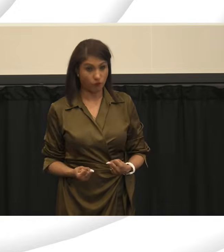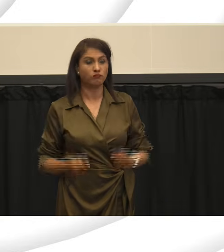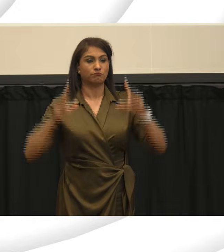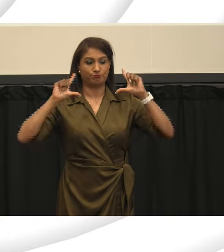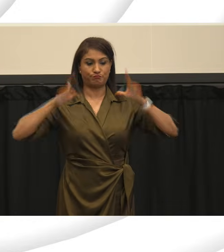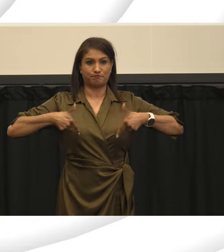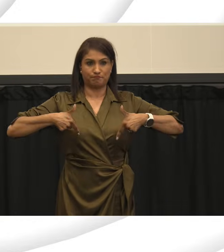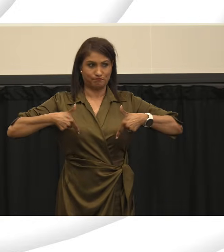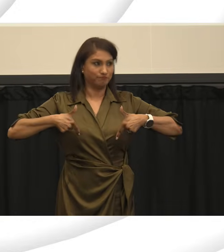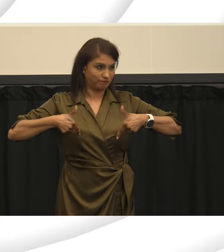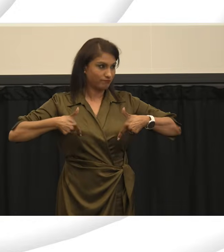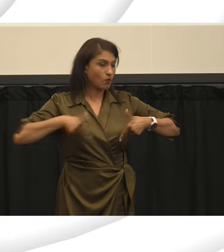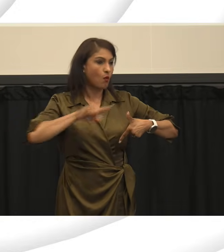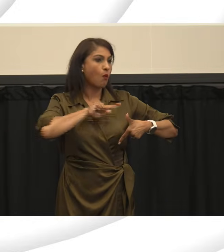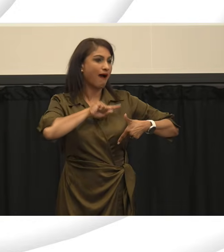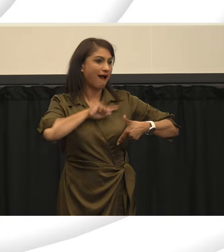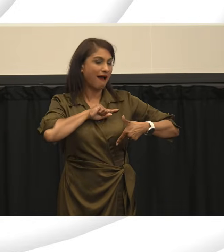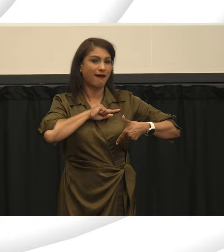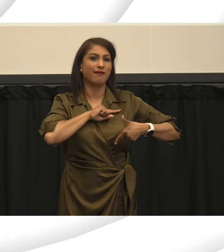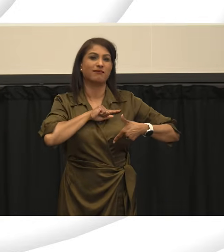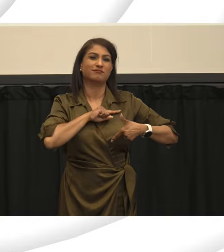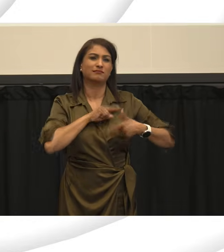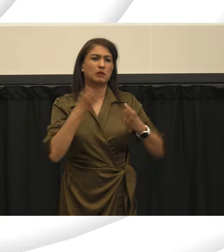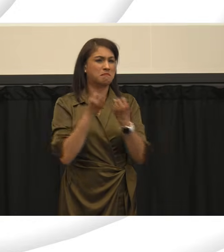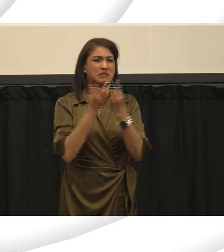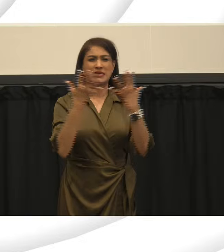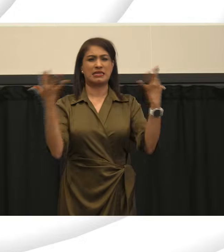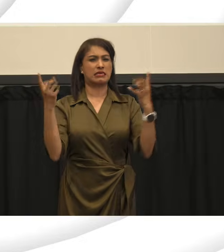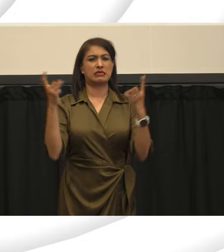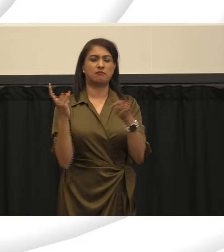cameras off throughout the session.